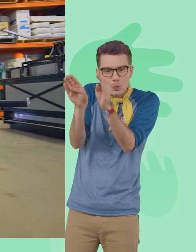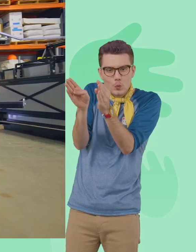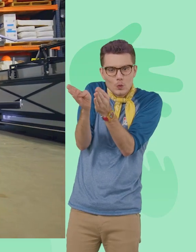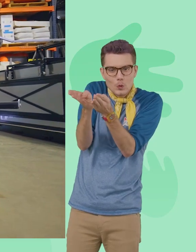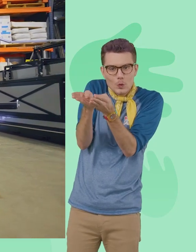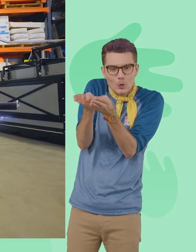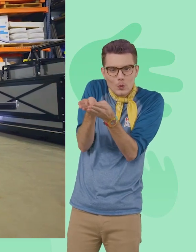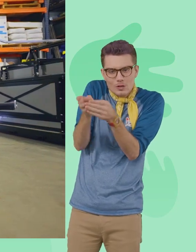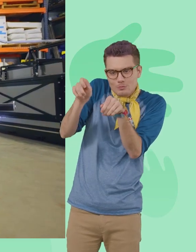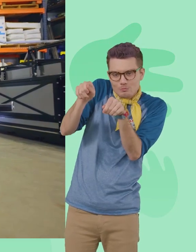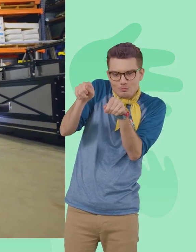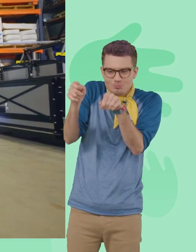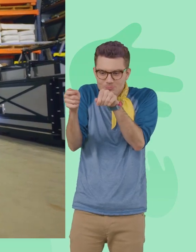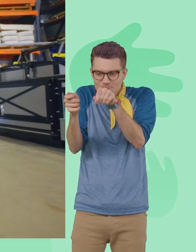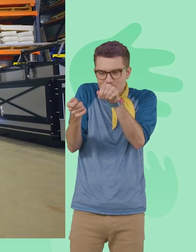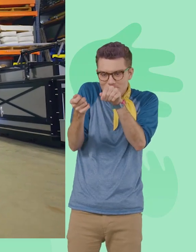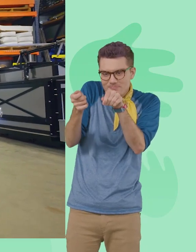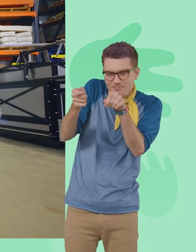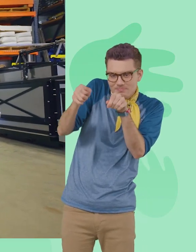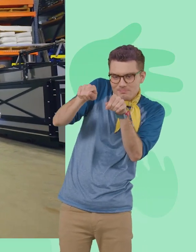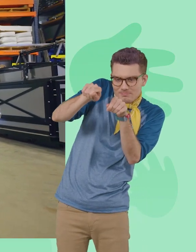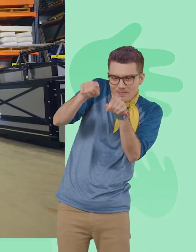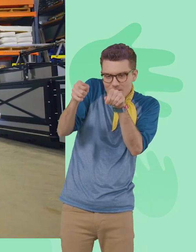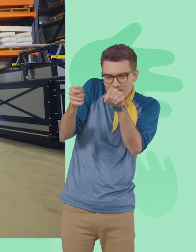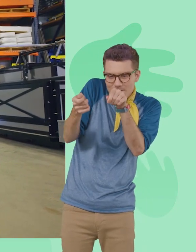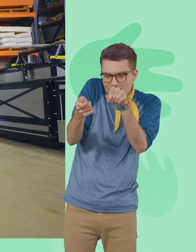Not really. Well, that's okay.